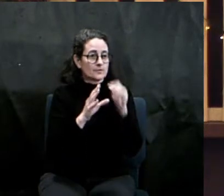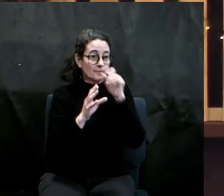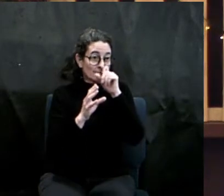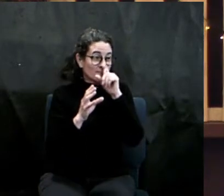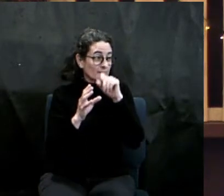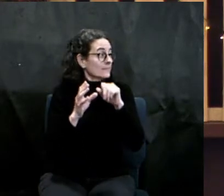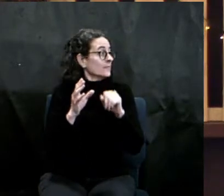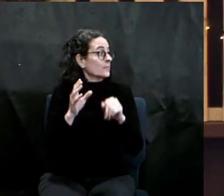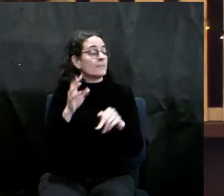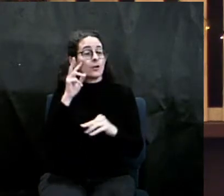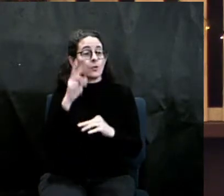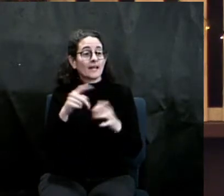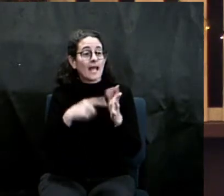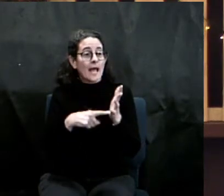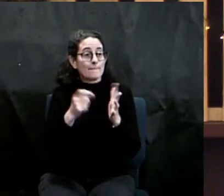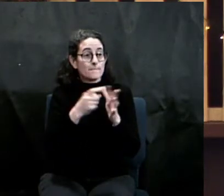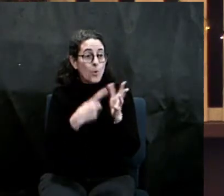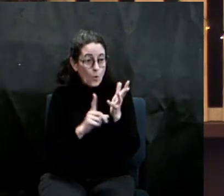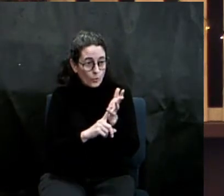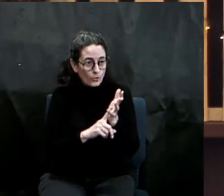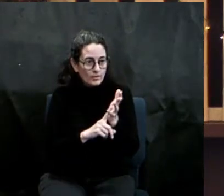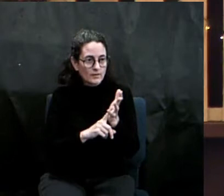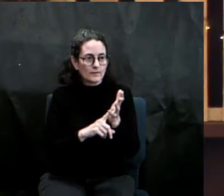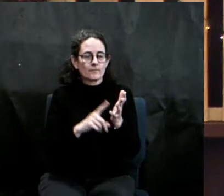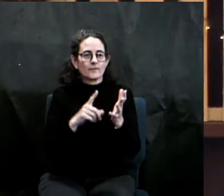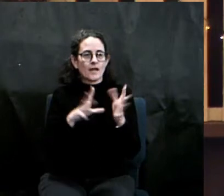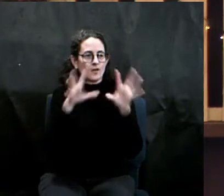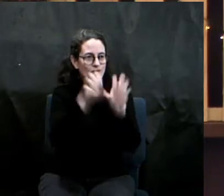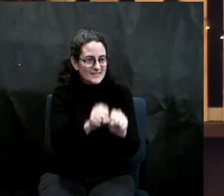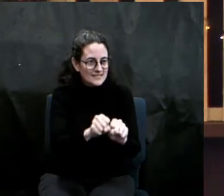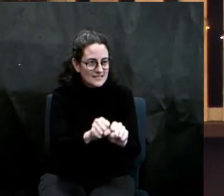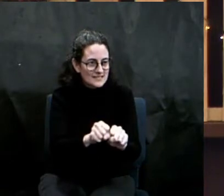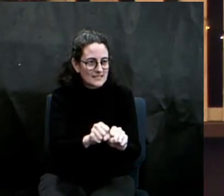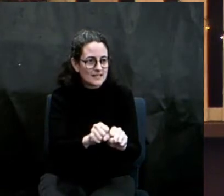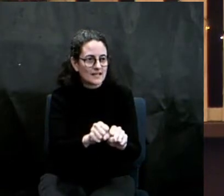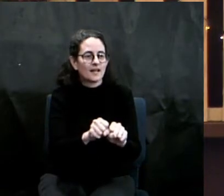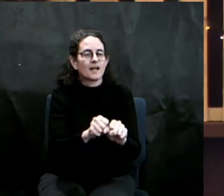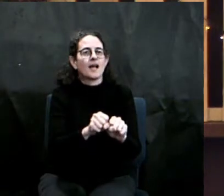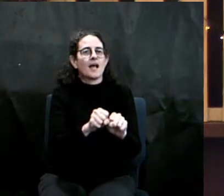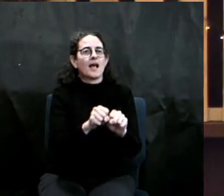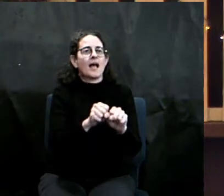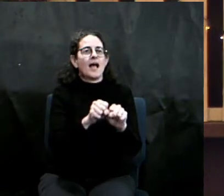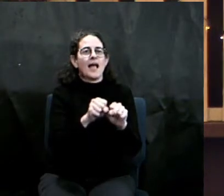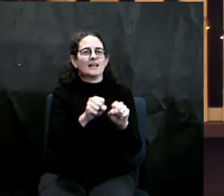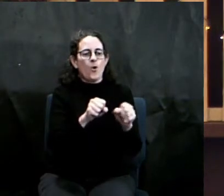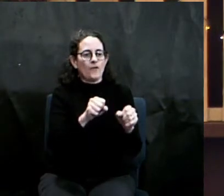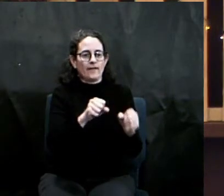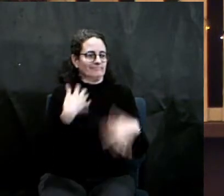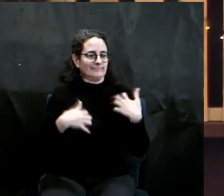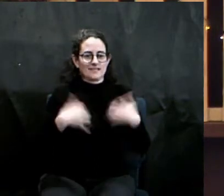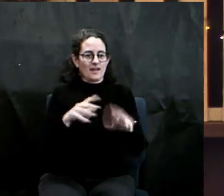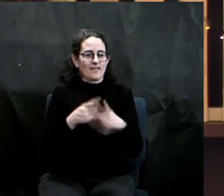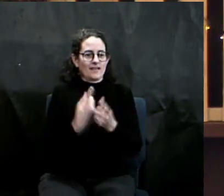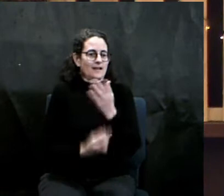his trials and his appeal to Caesar. And now, after years of court cases and